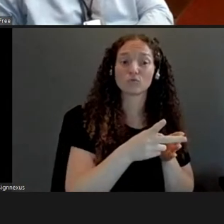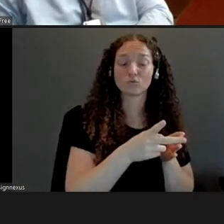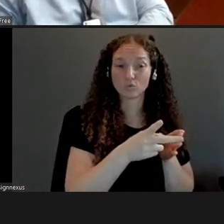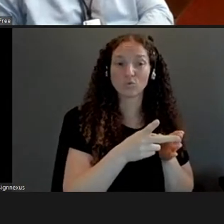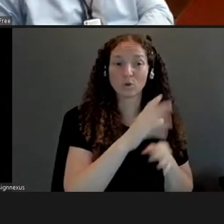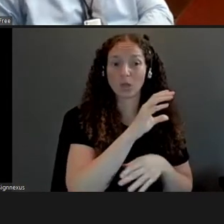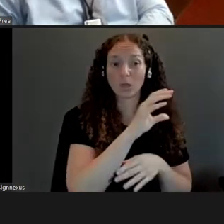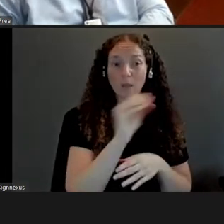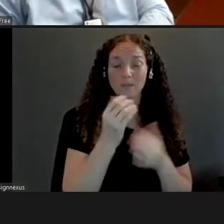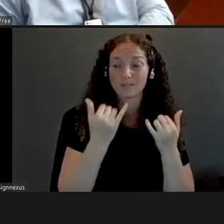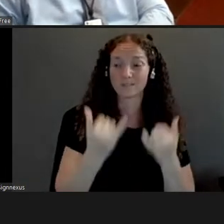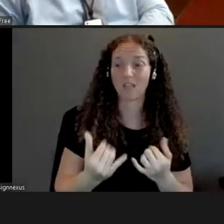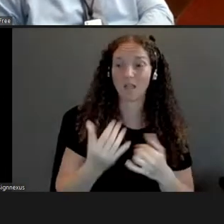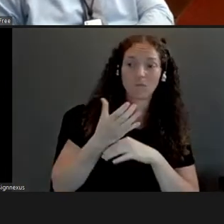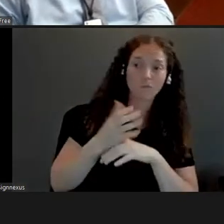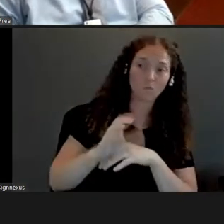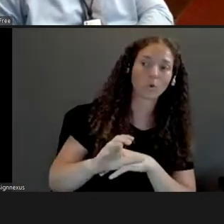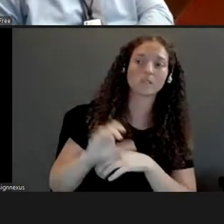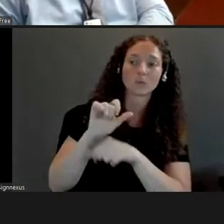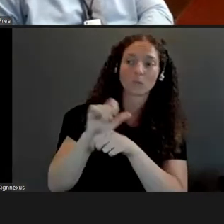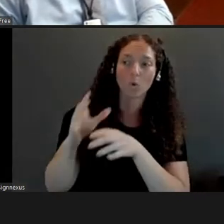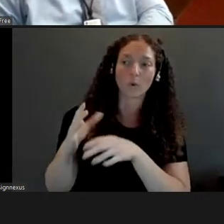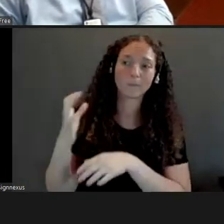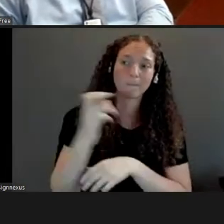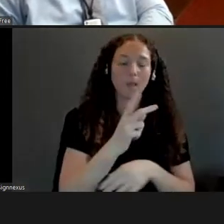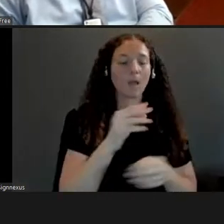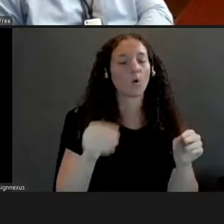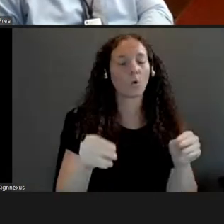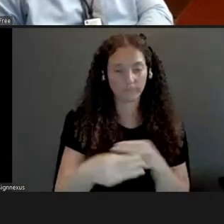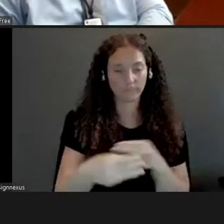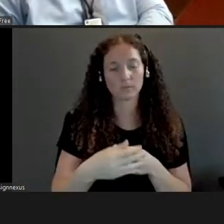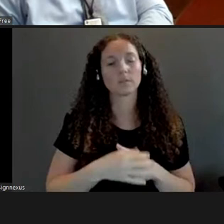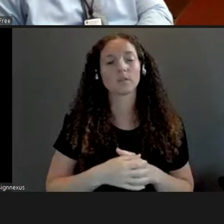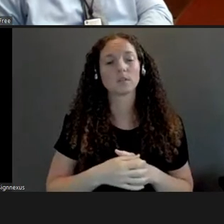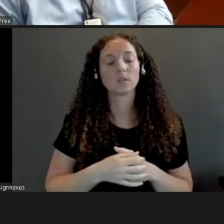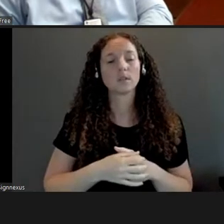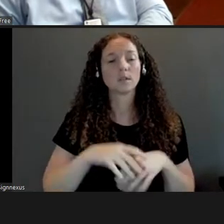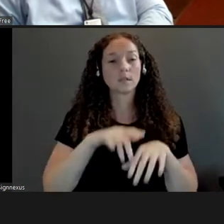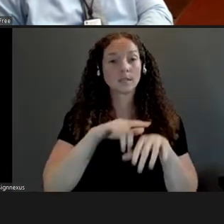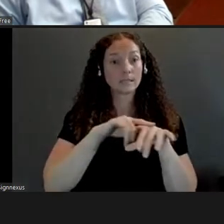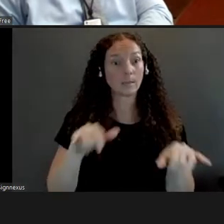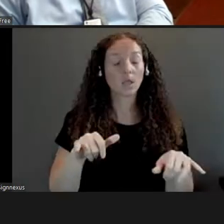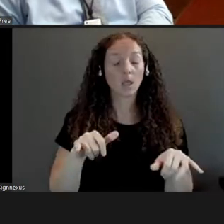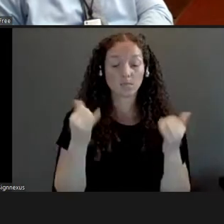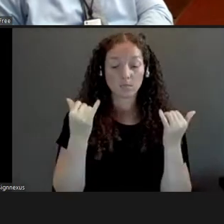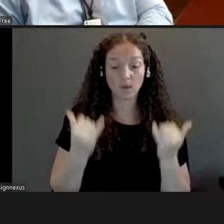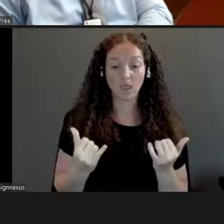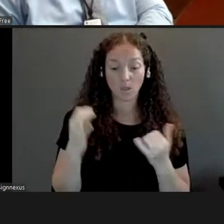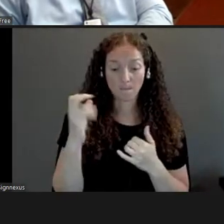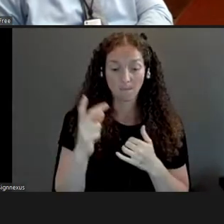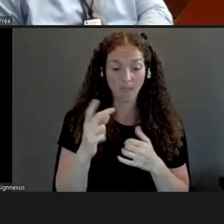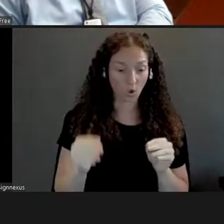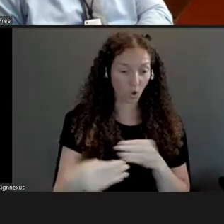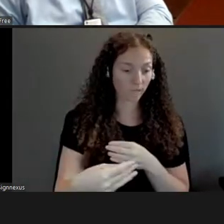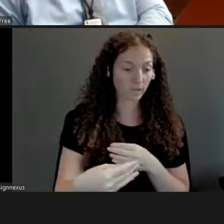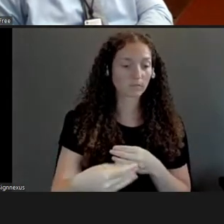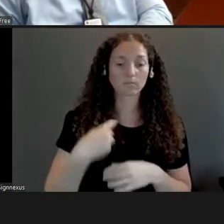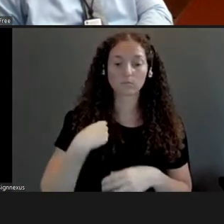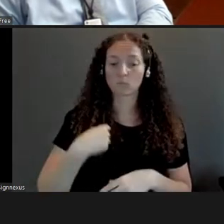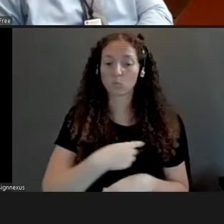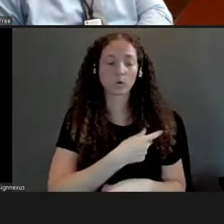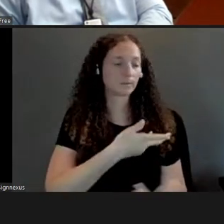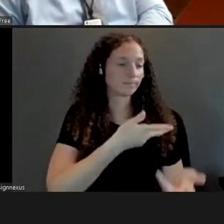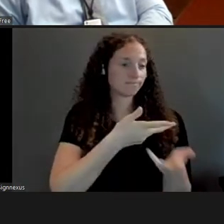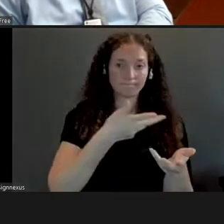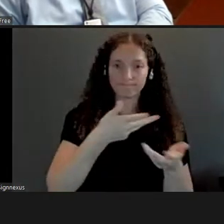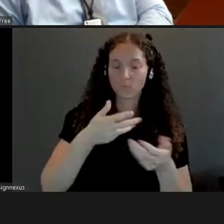to the office. At the same time, while in the office, we are interacting with other counterparties who